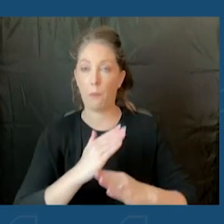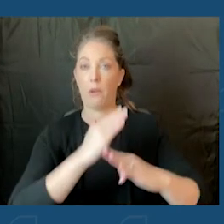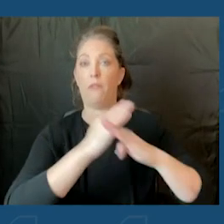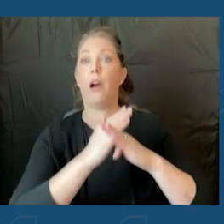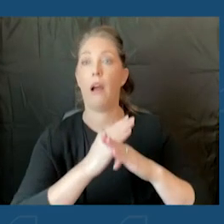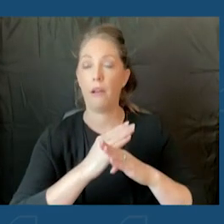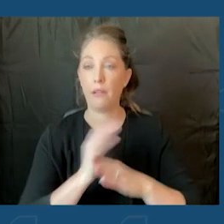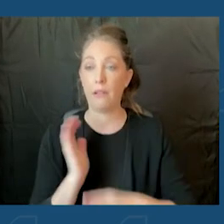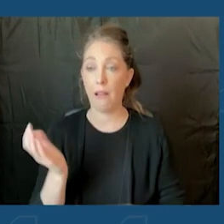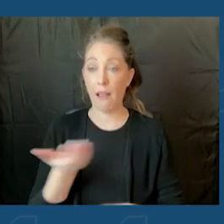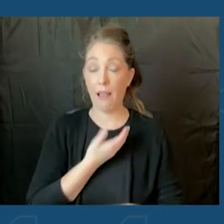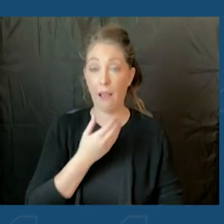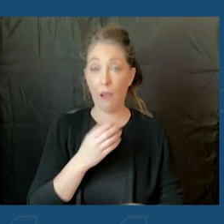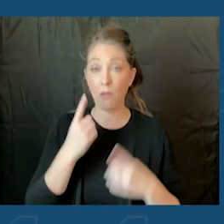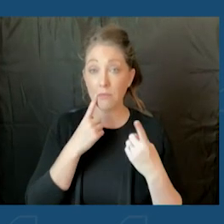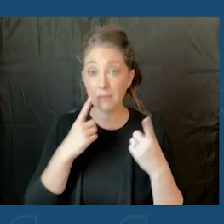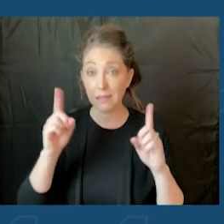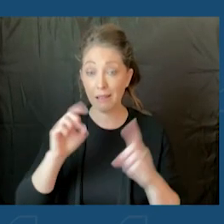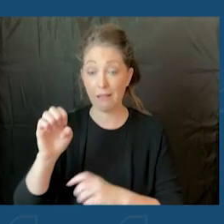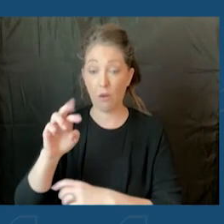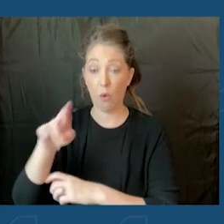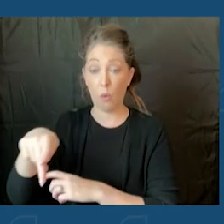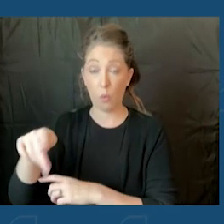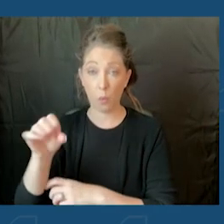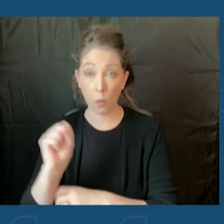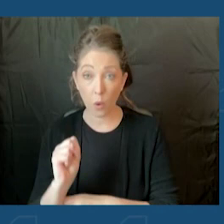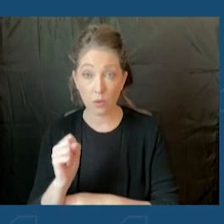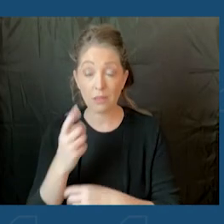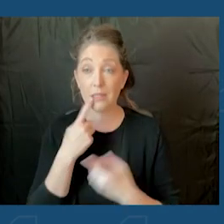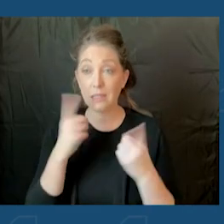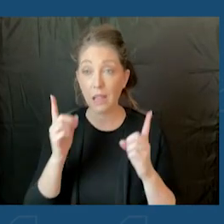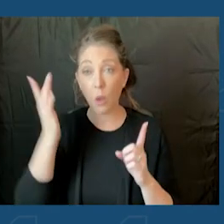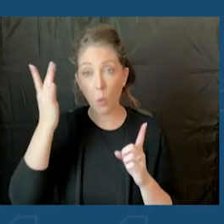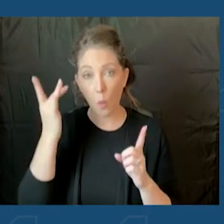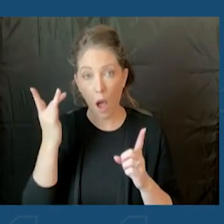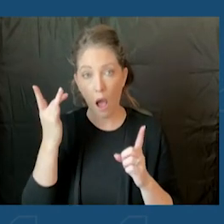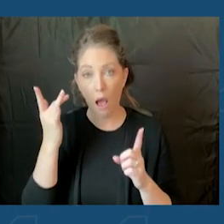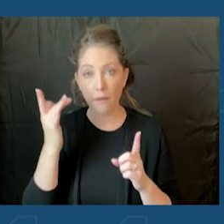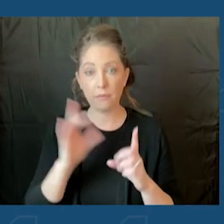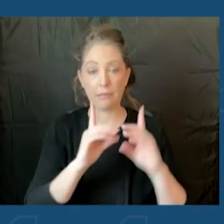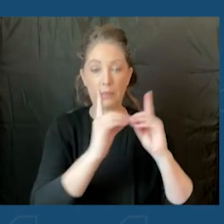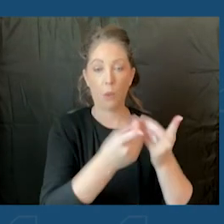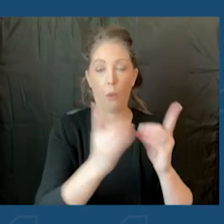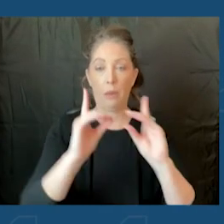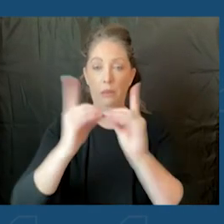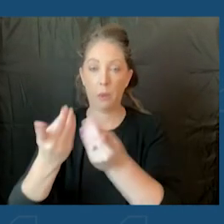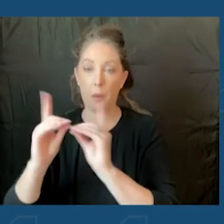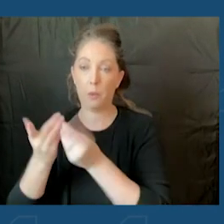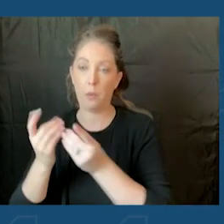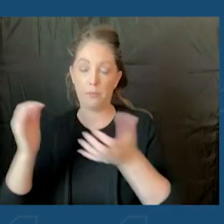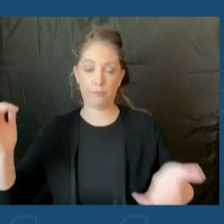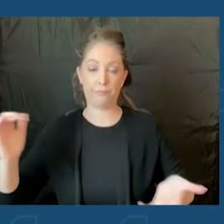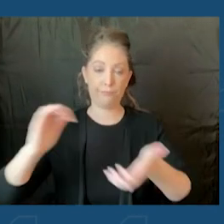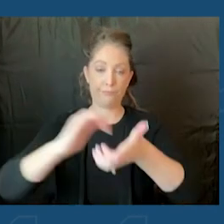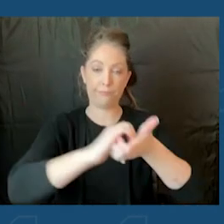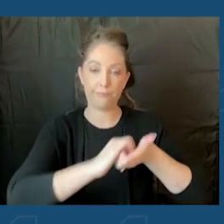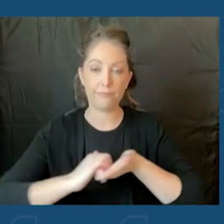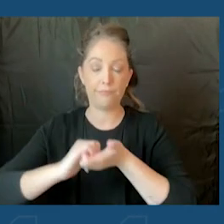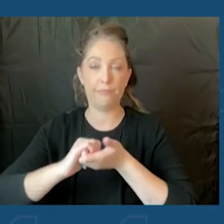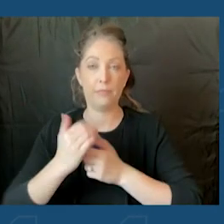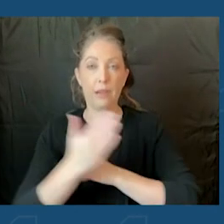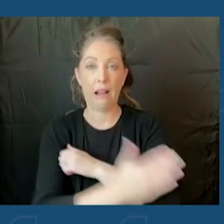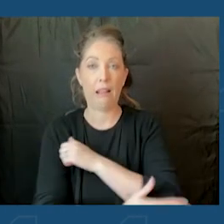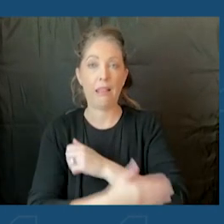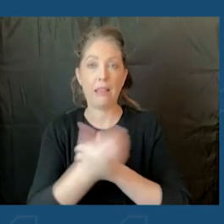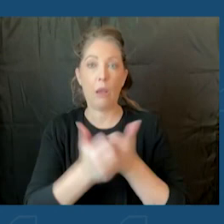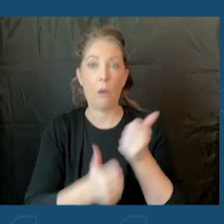ERPOs is due to our interdepartmental cooperation with all of our stakeholders, the county executive leading the way with the New York